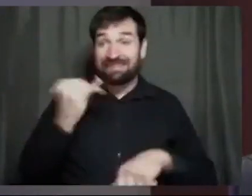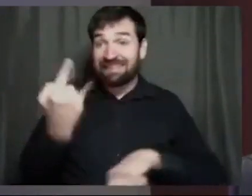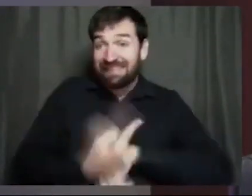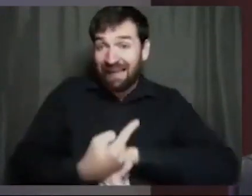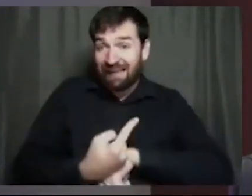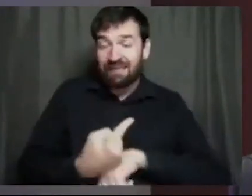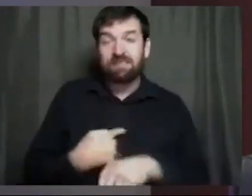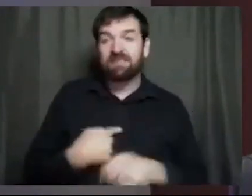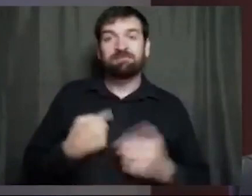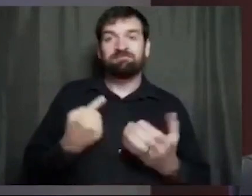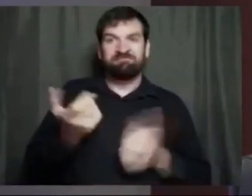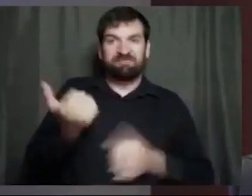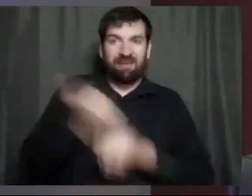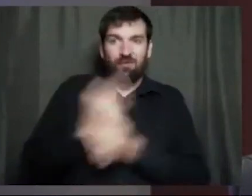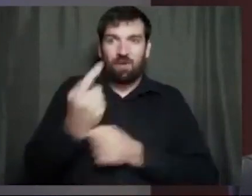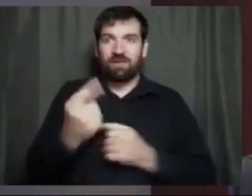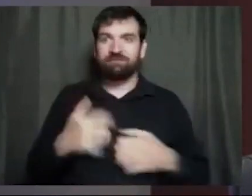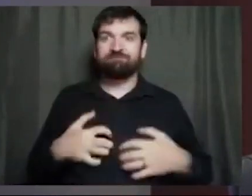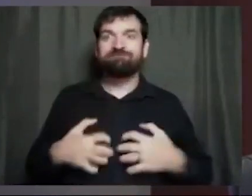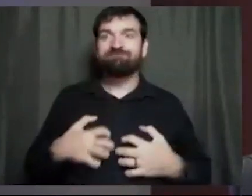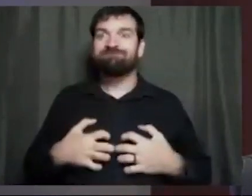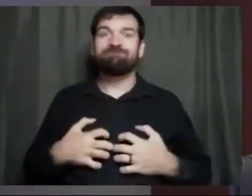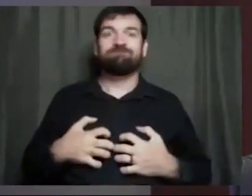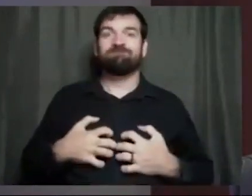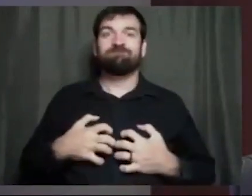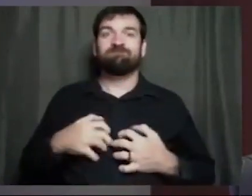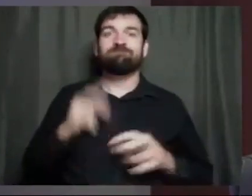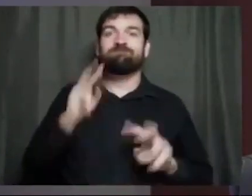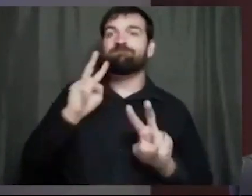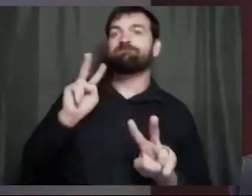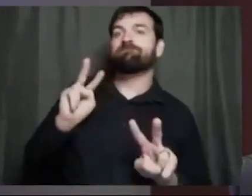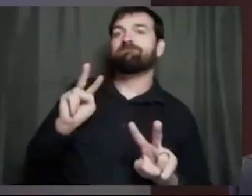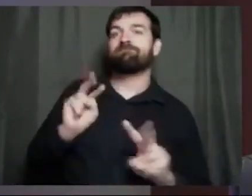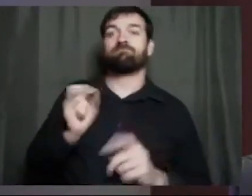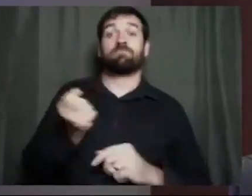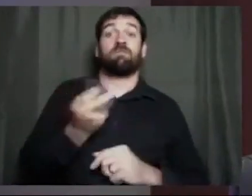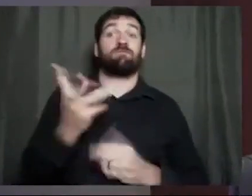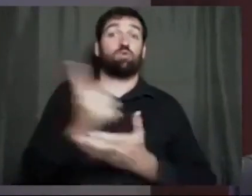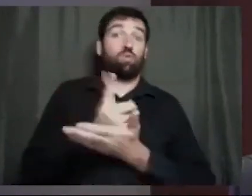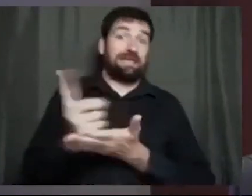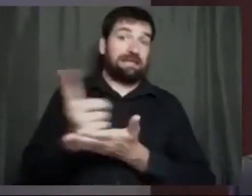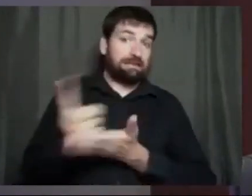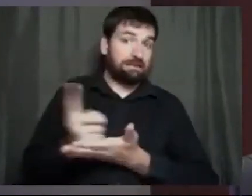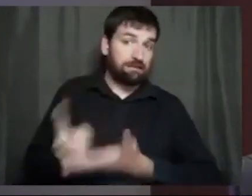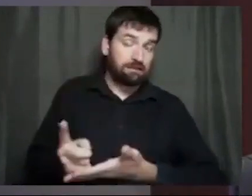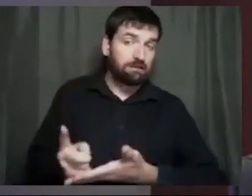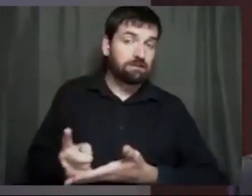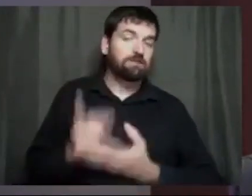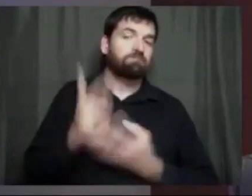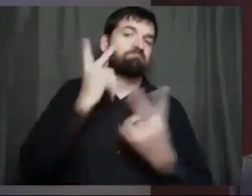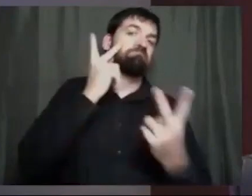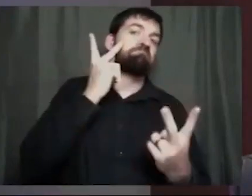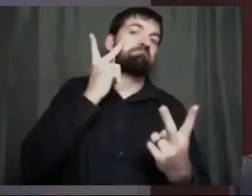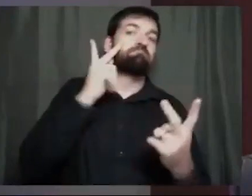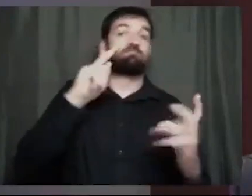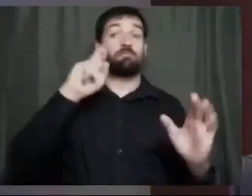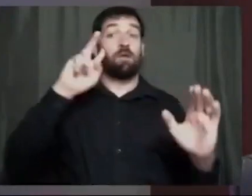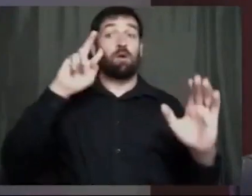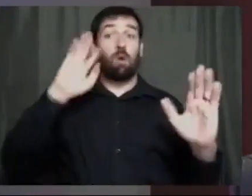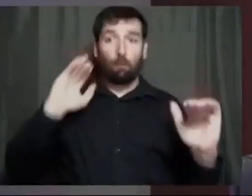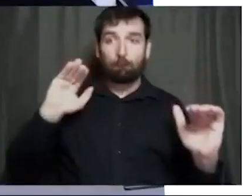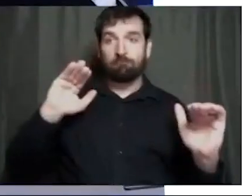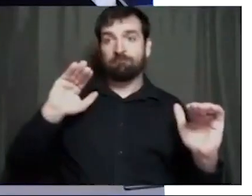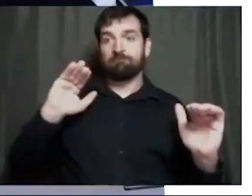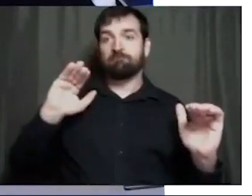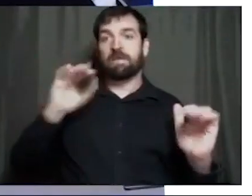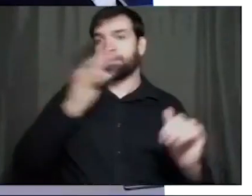and needles these next couple of weeks till we hear. I think the hope is high, though, that it will be very, very soon. All of